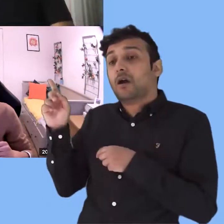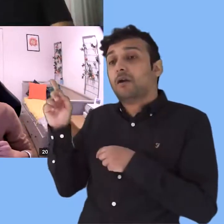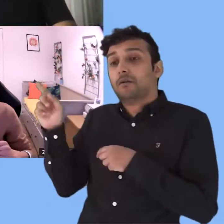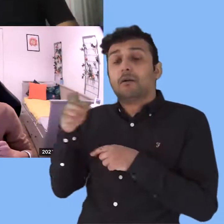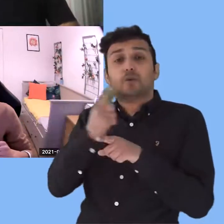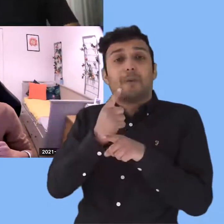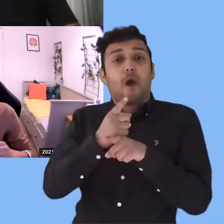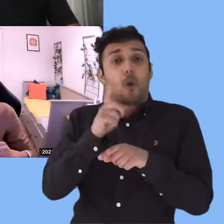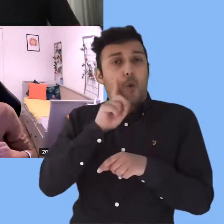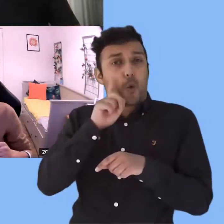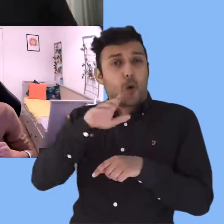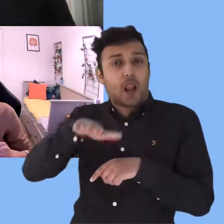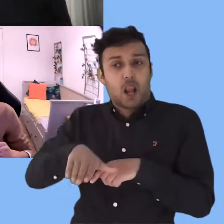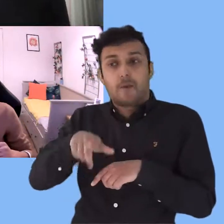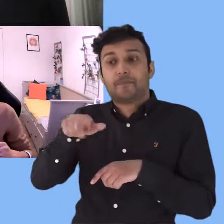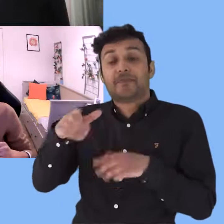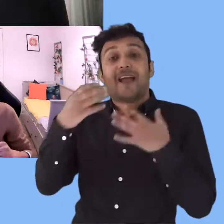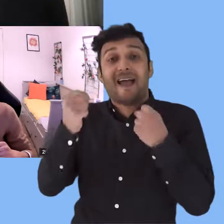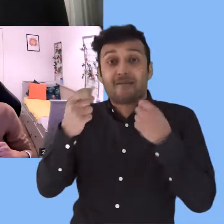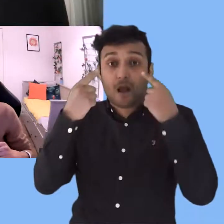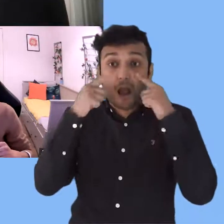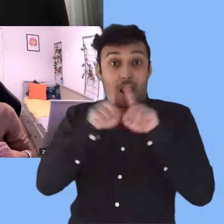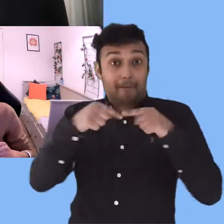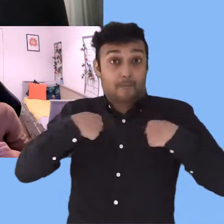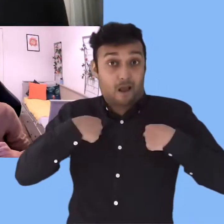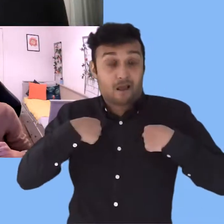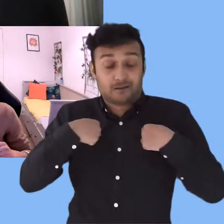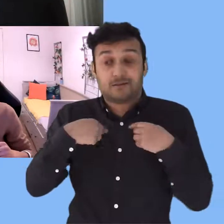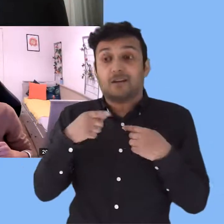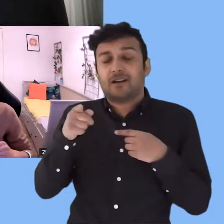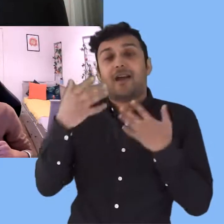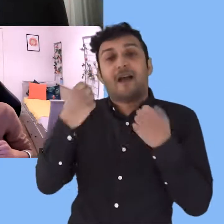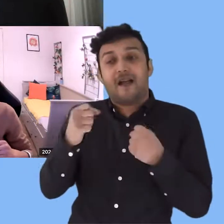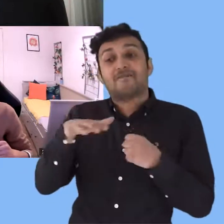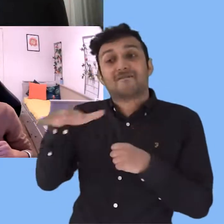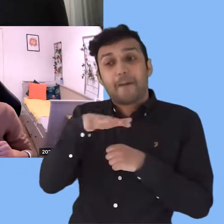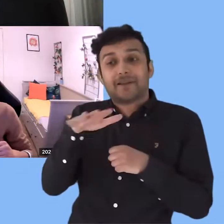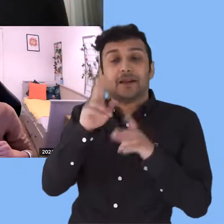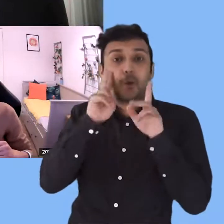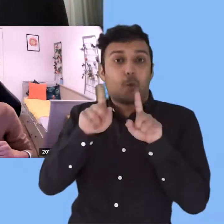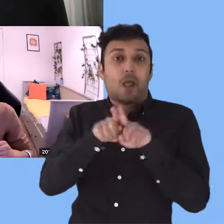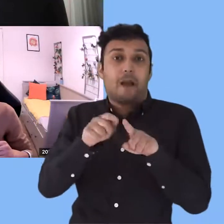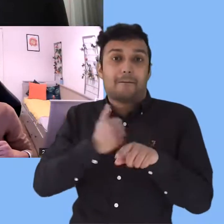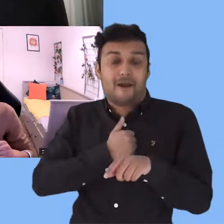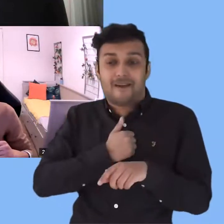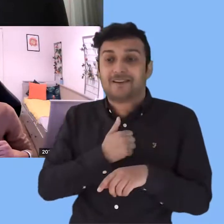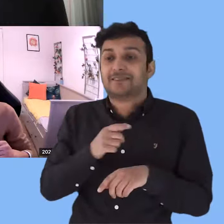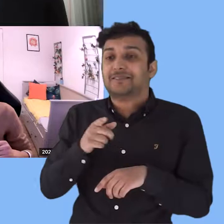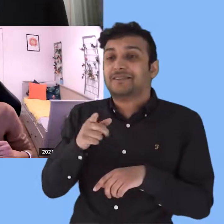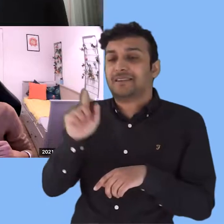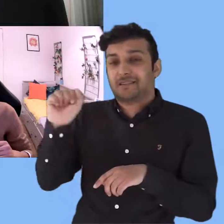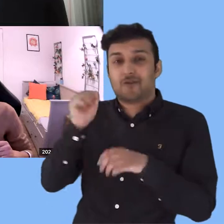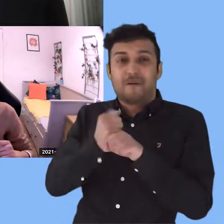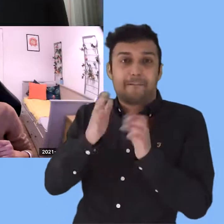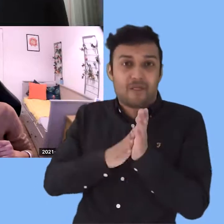mine. She has a family that looks like mine. You know, there's her grandma. And it